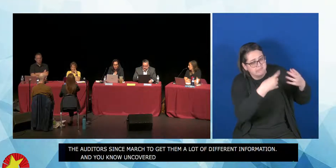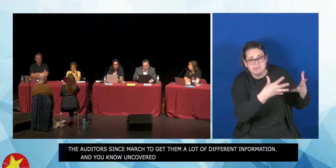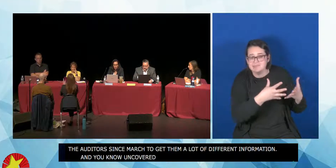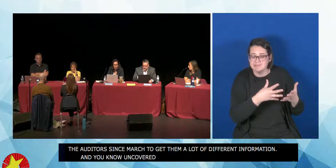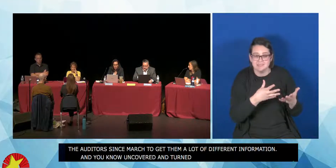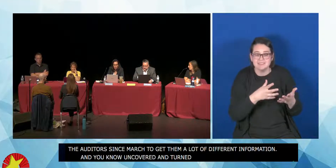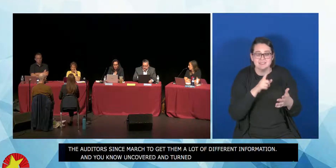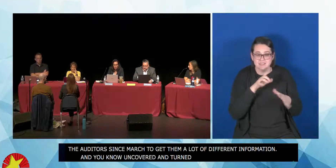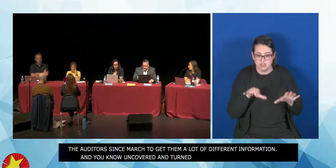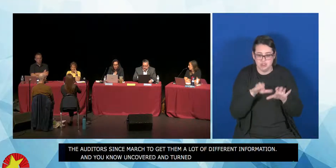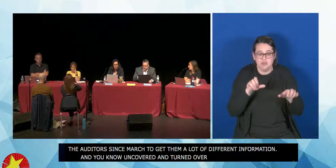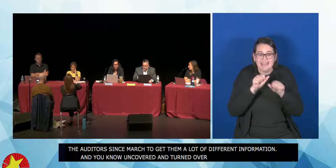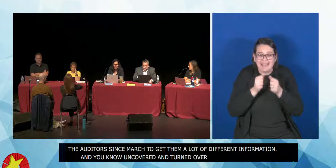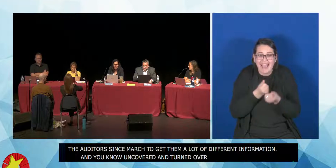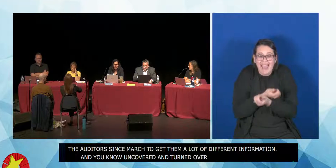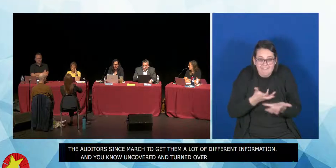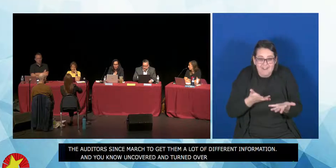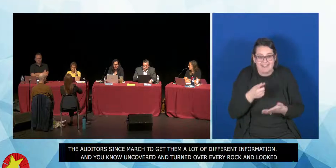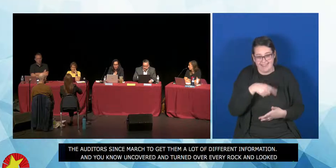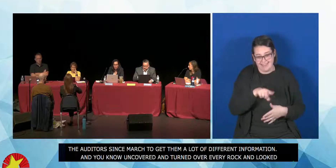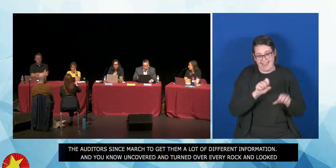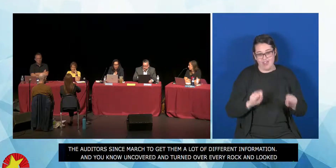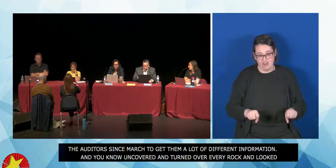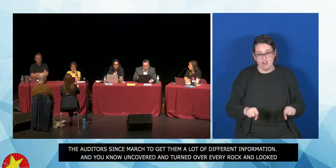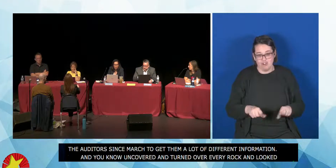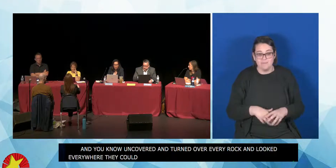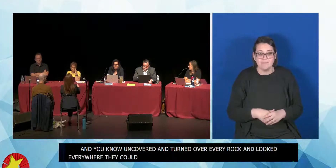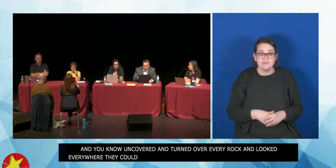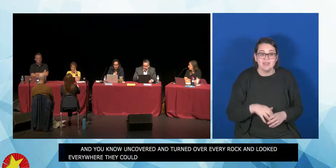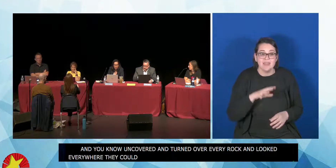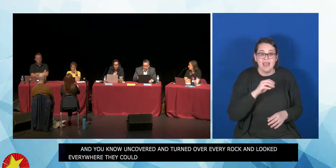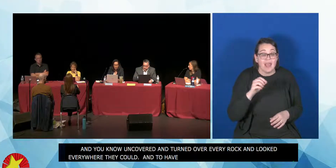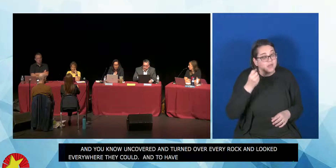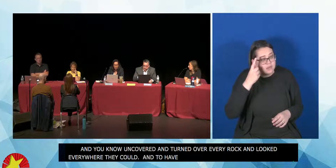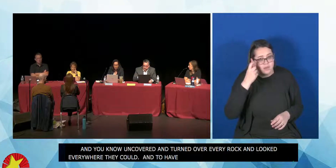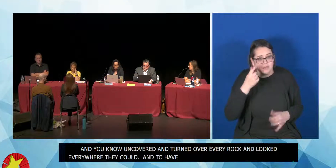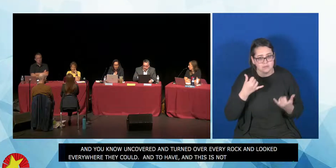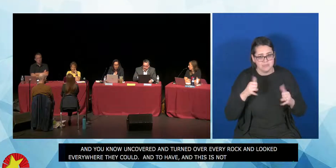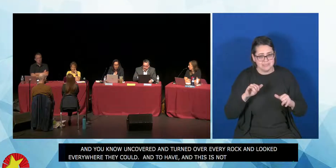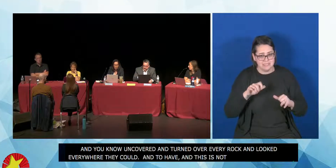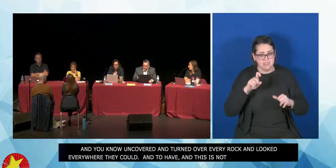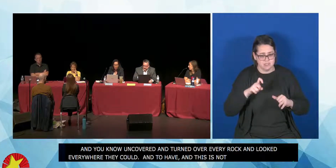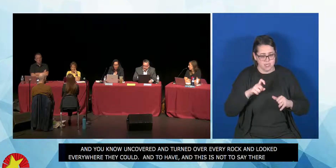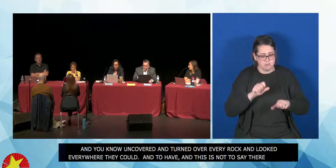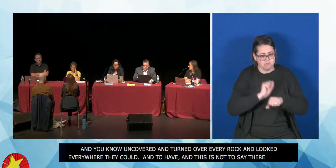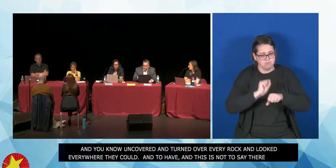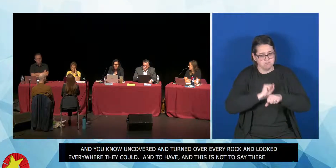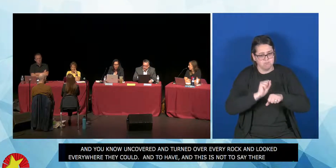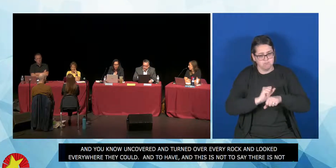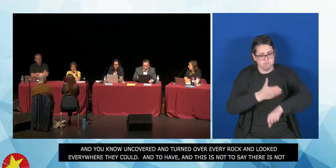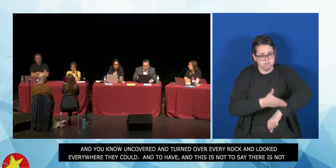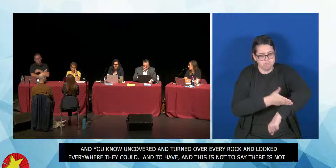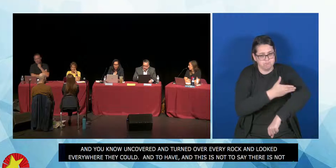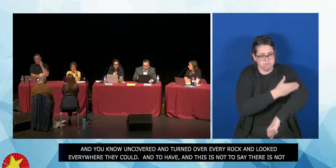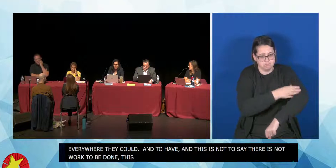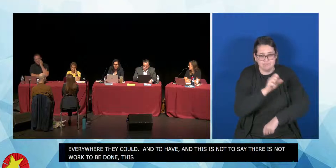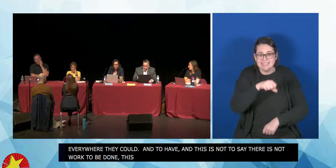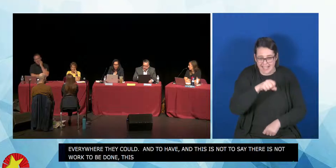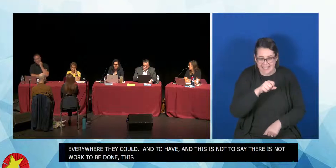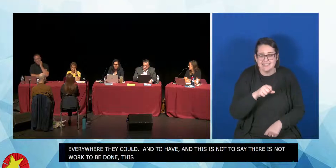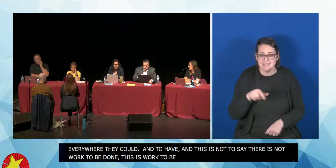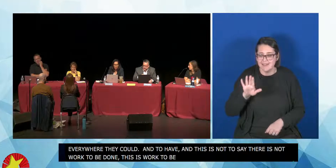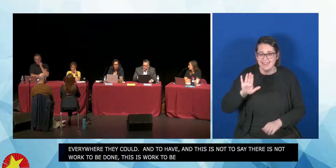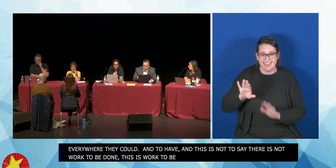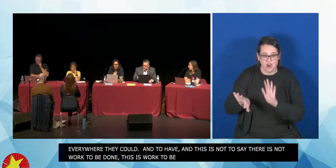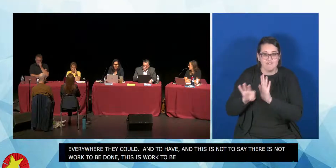could. So to have, and this is not to say there's not work to be done. There is work to be done. We're going to have to address their finding right